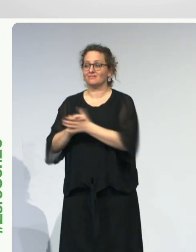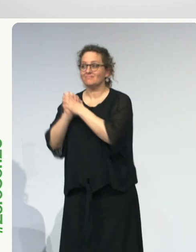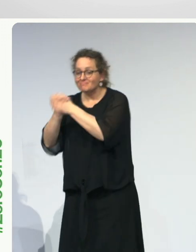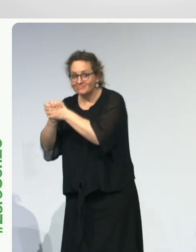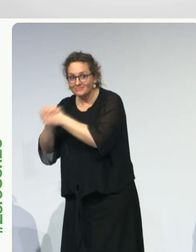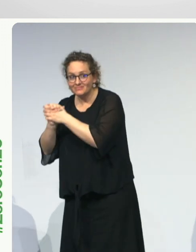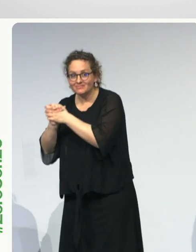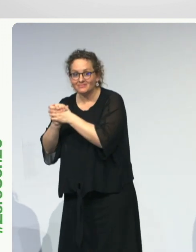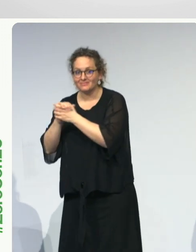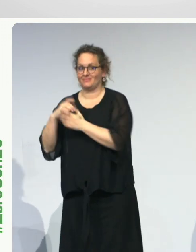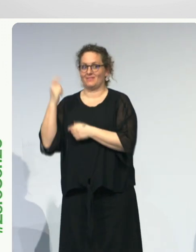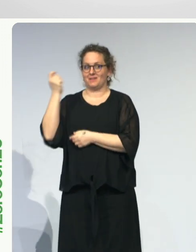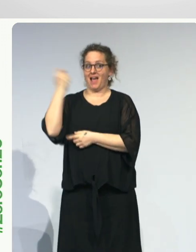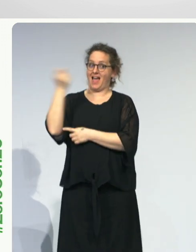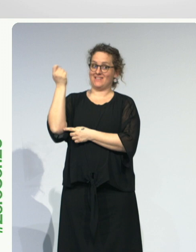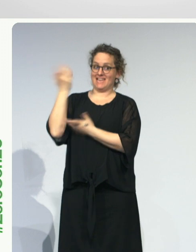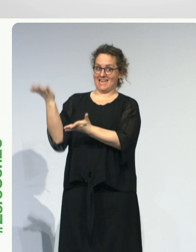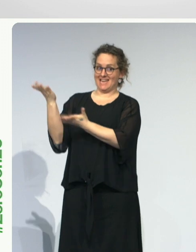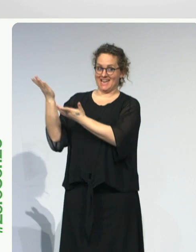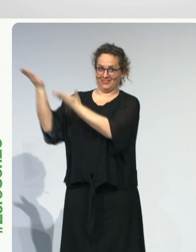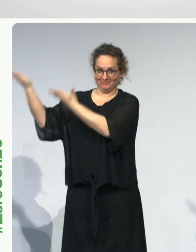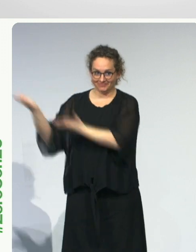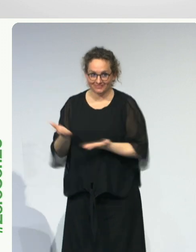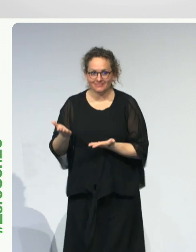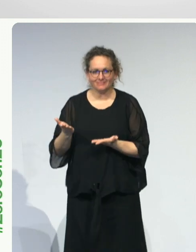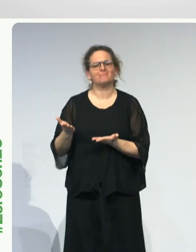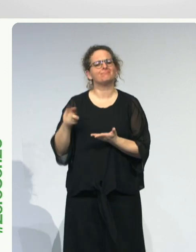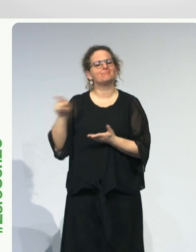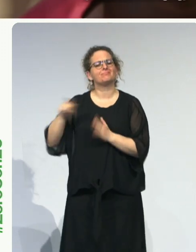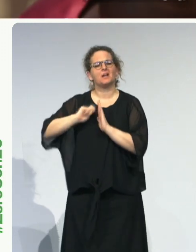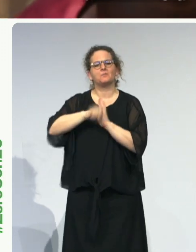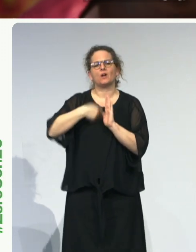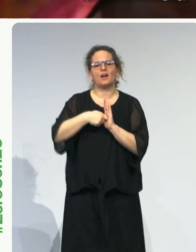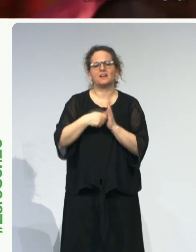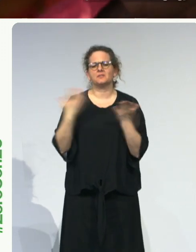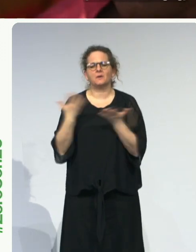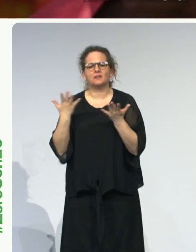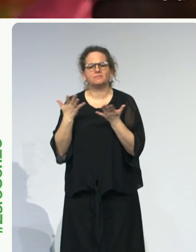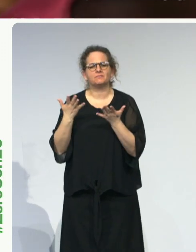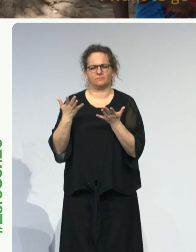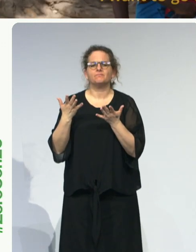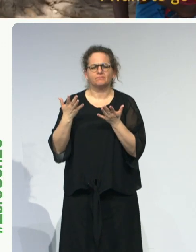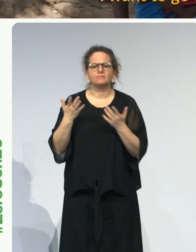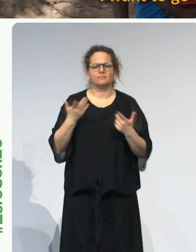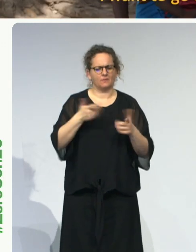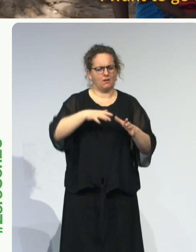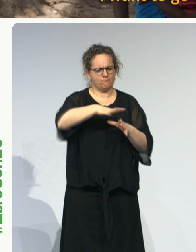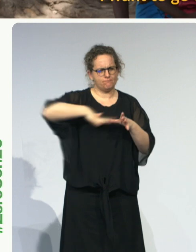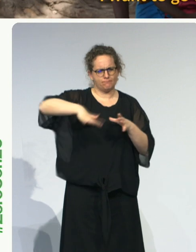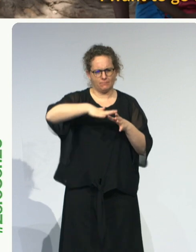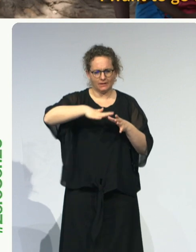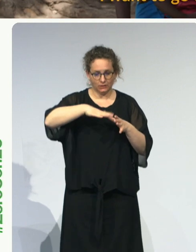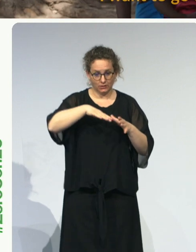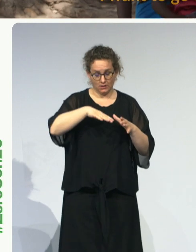Congratulations to Sightsavers for their early childhood development in Malawi. The organization works with local community-based children's centers